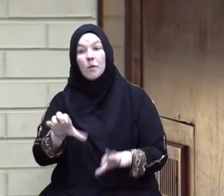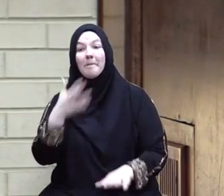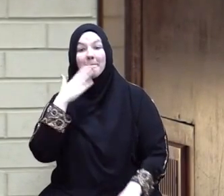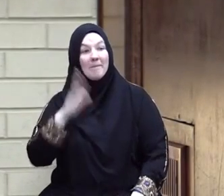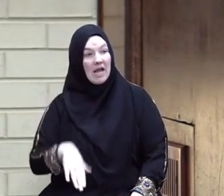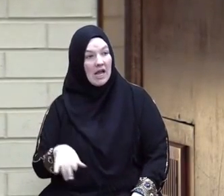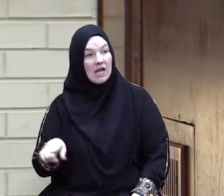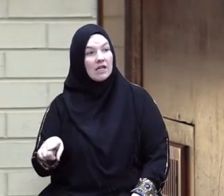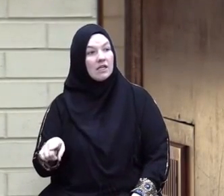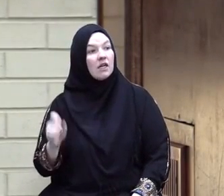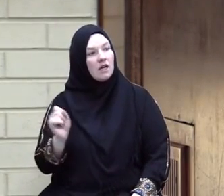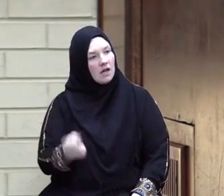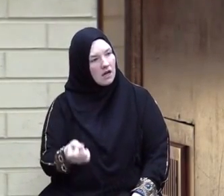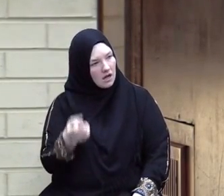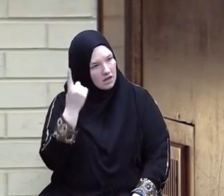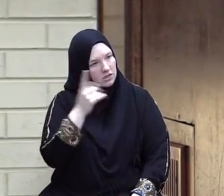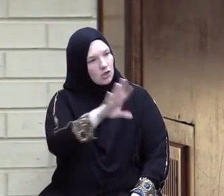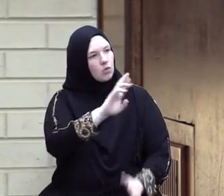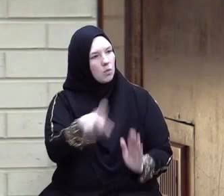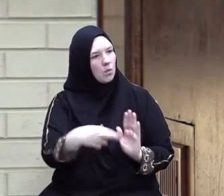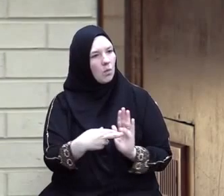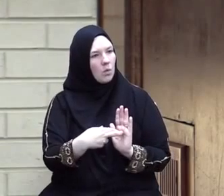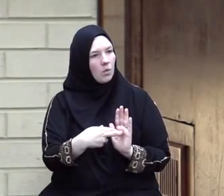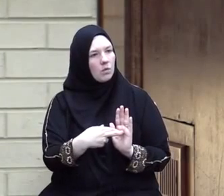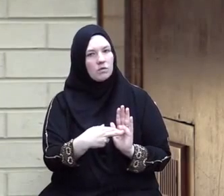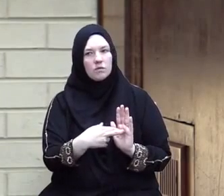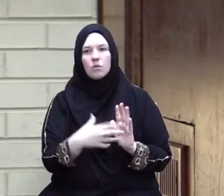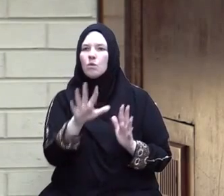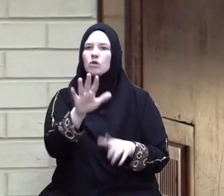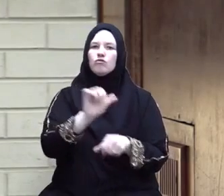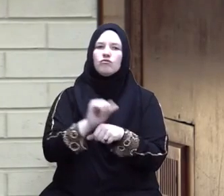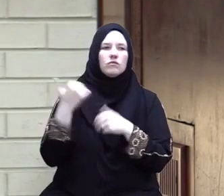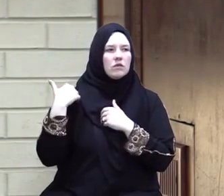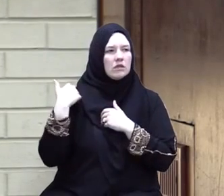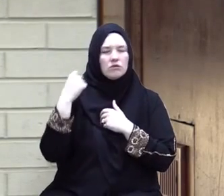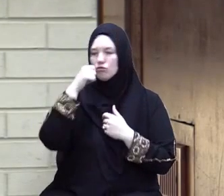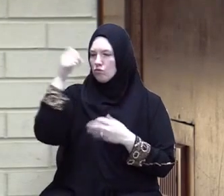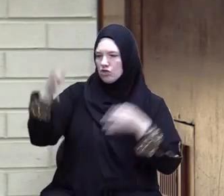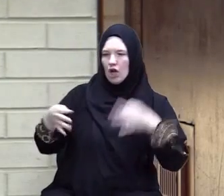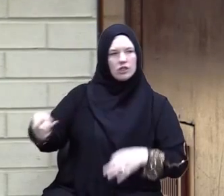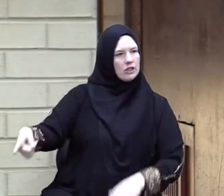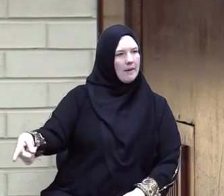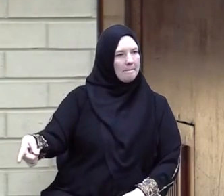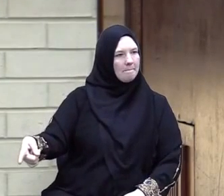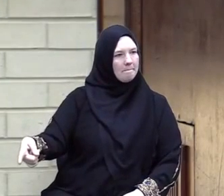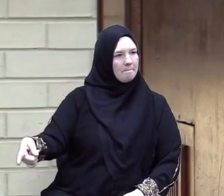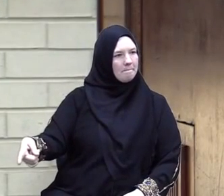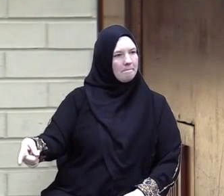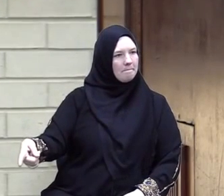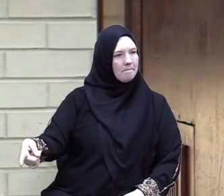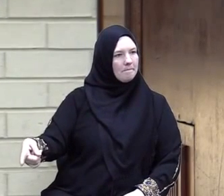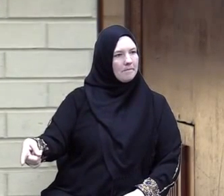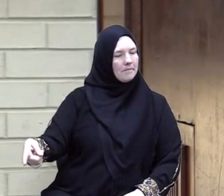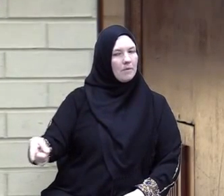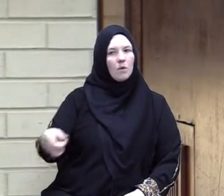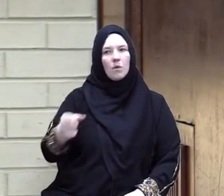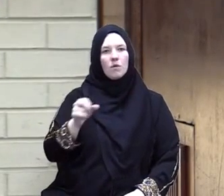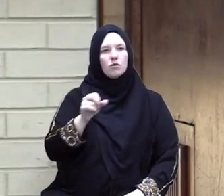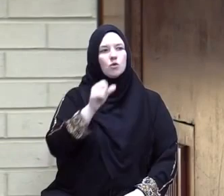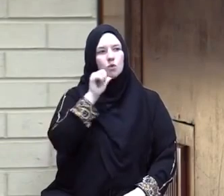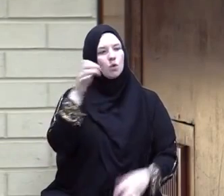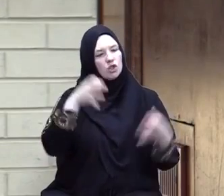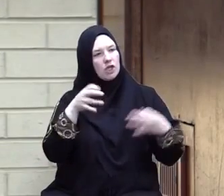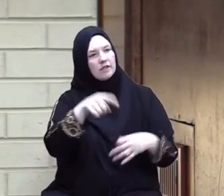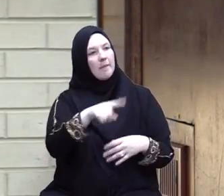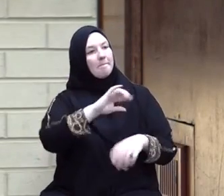should understand what your role is. You don't judge an unbeliever or a disbeliever